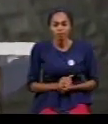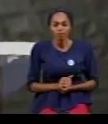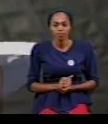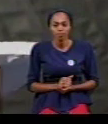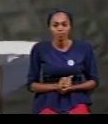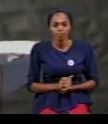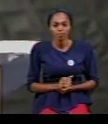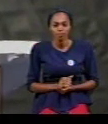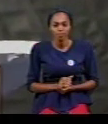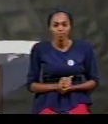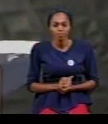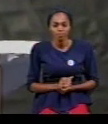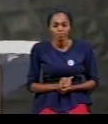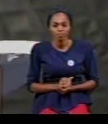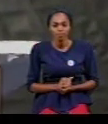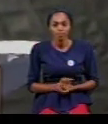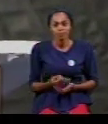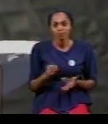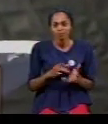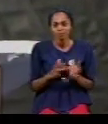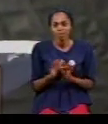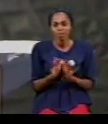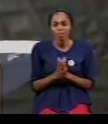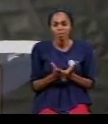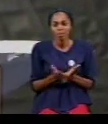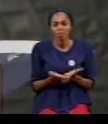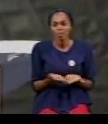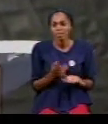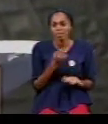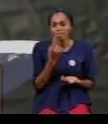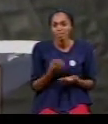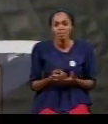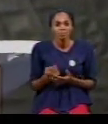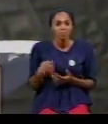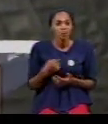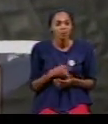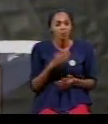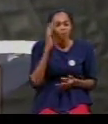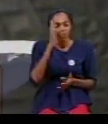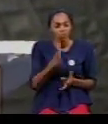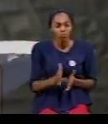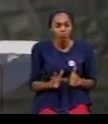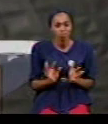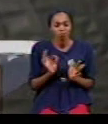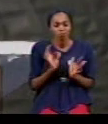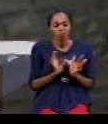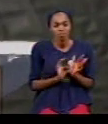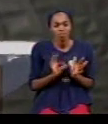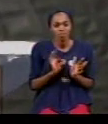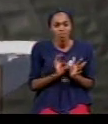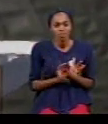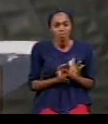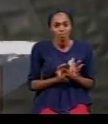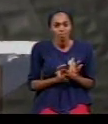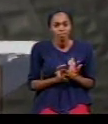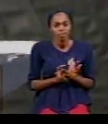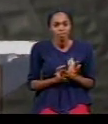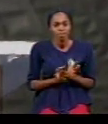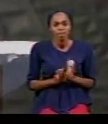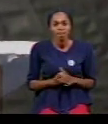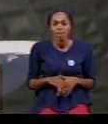Now, the scripture says we should count such elders that rule